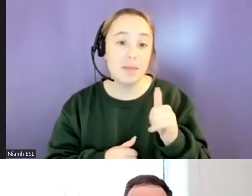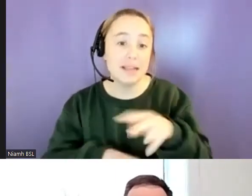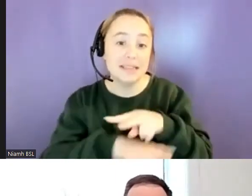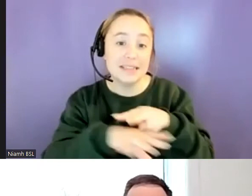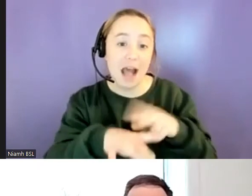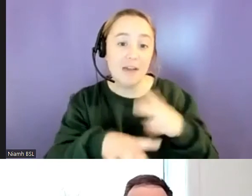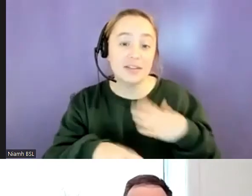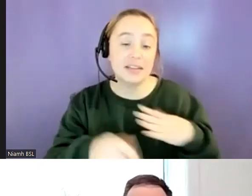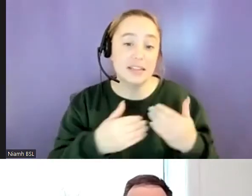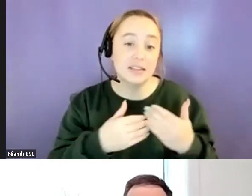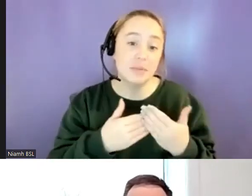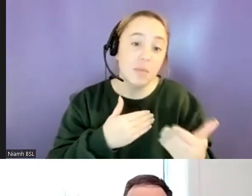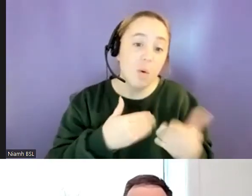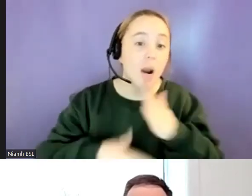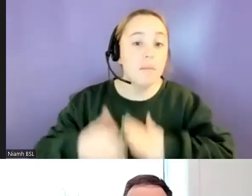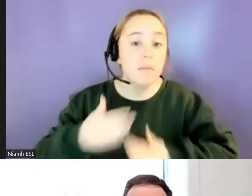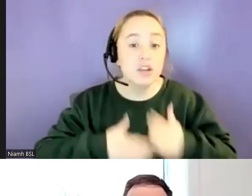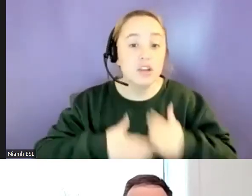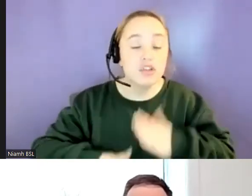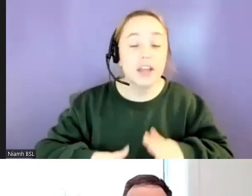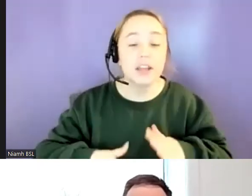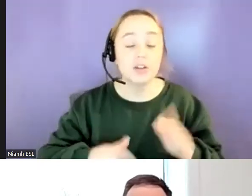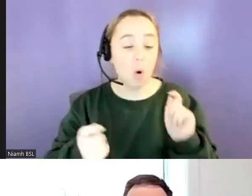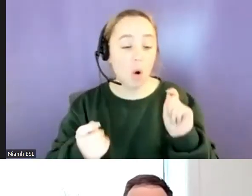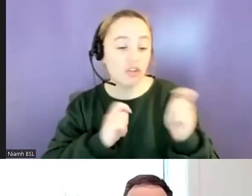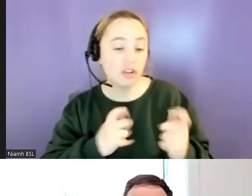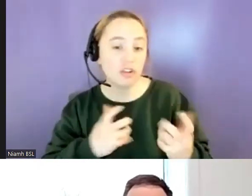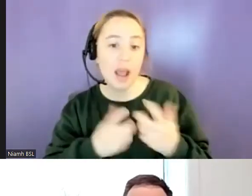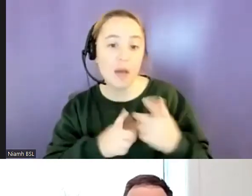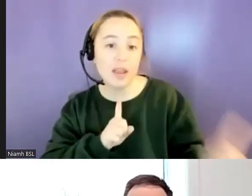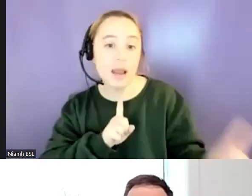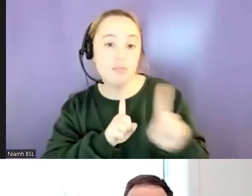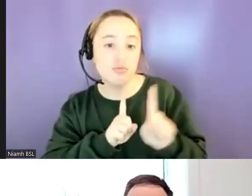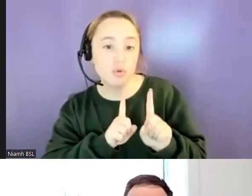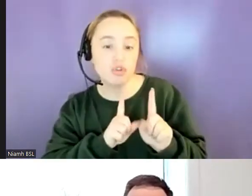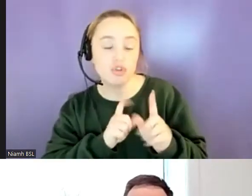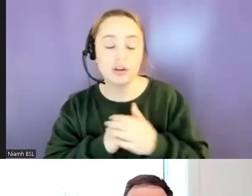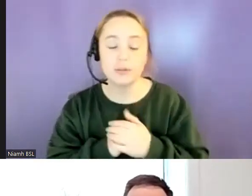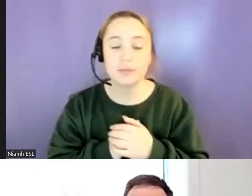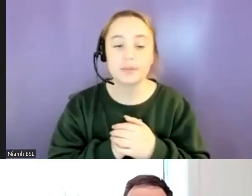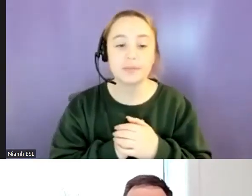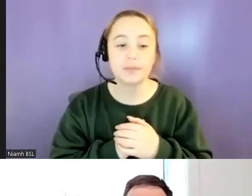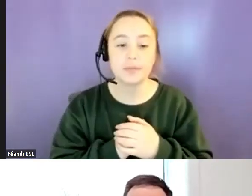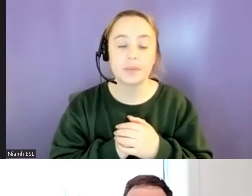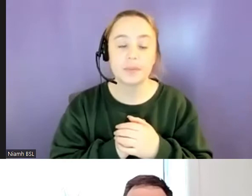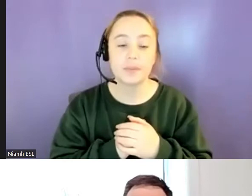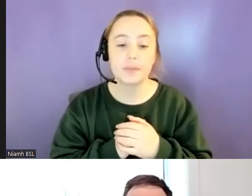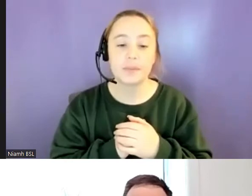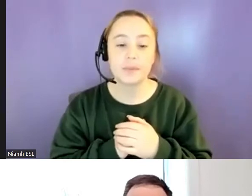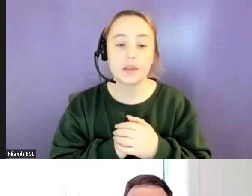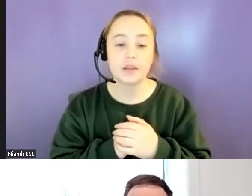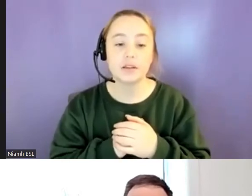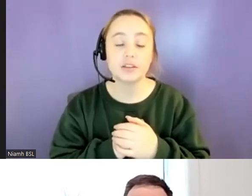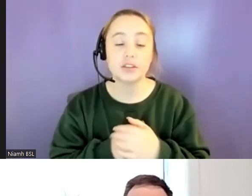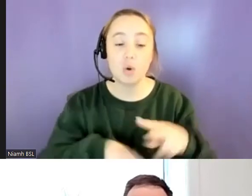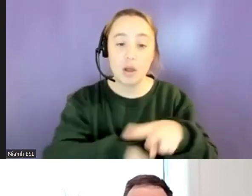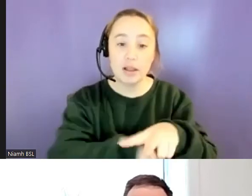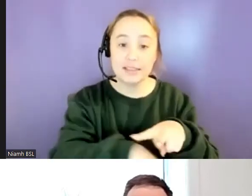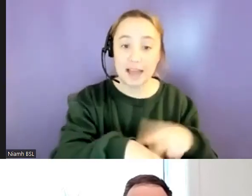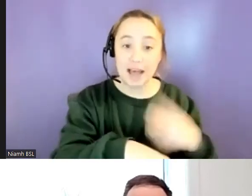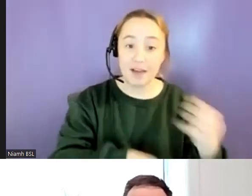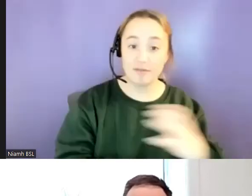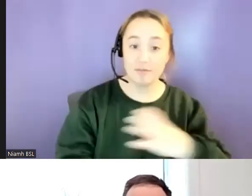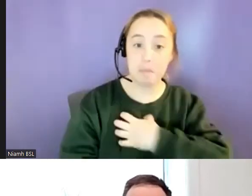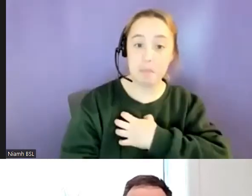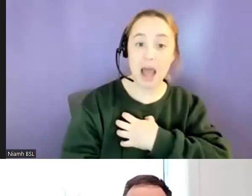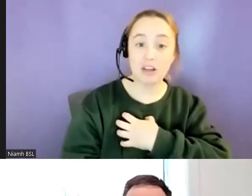adjust you know, how they might approach that passenger. And by us having the badges as well on the other side,